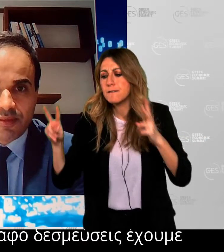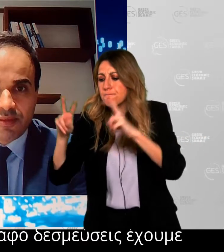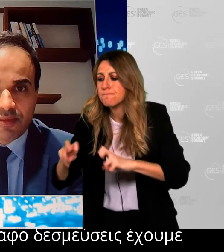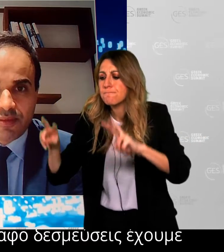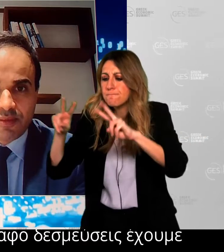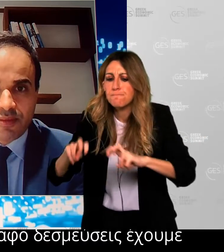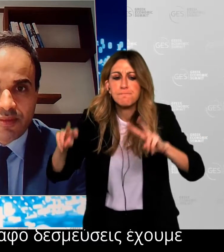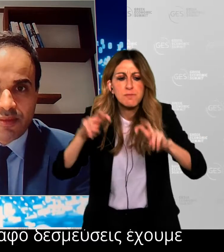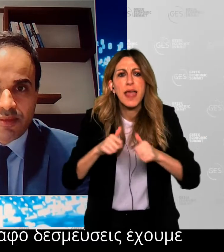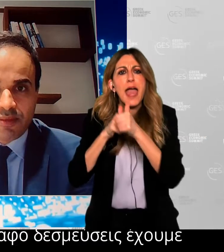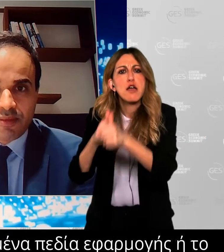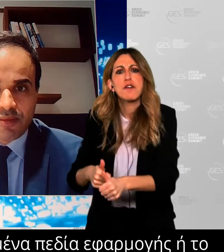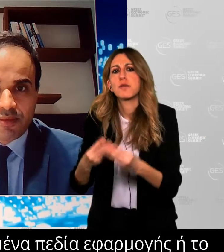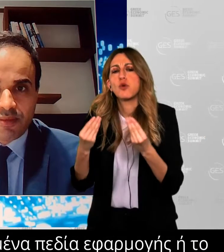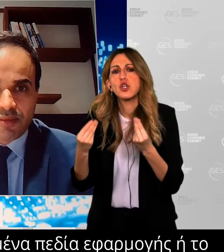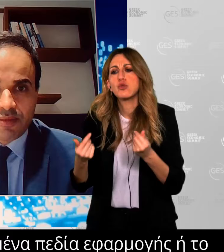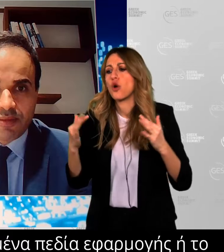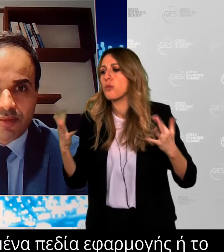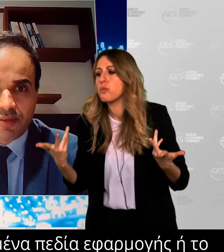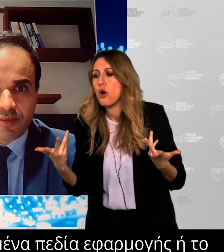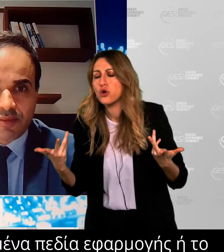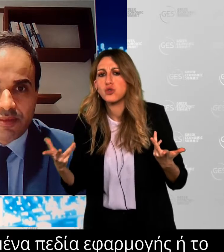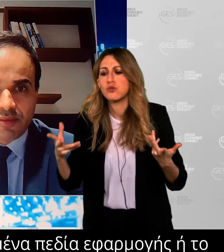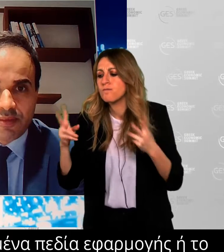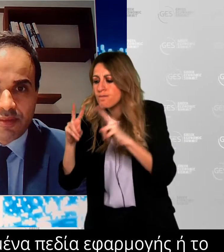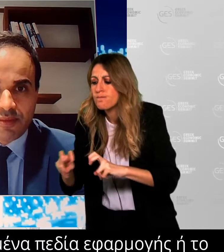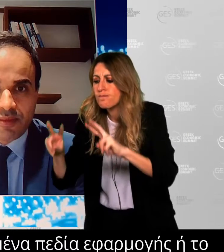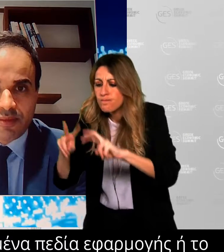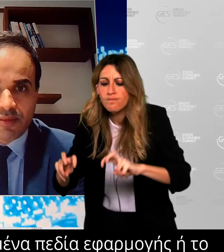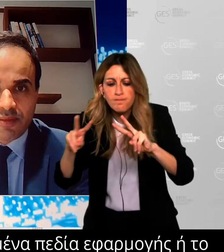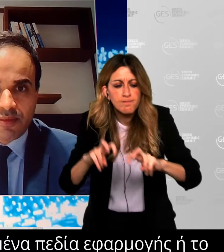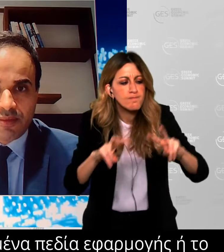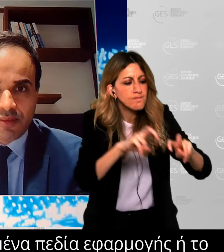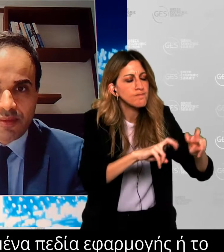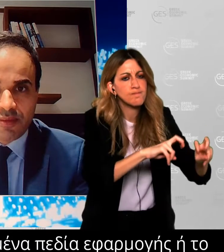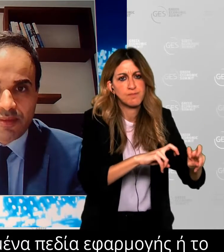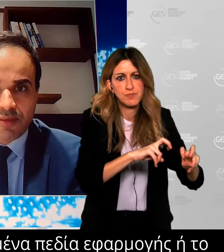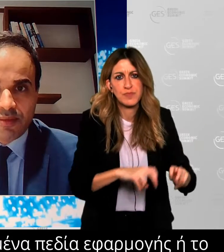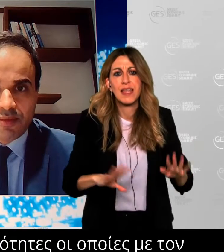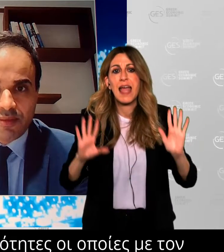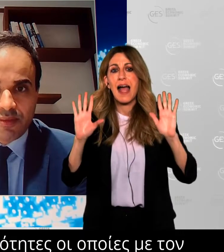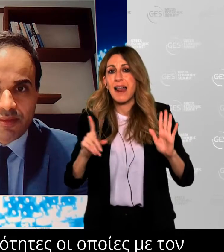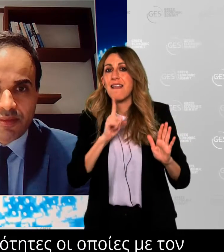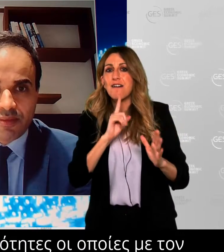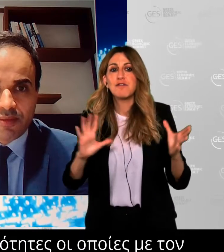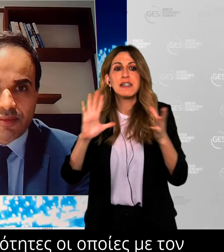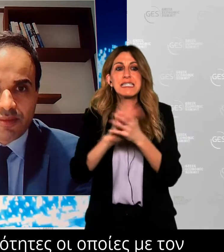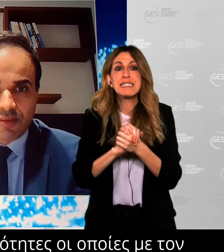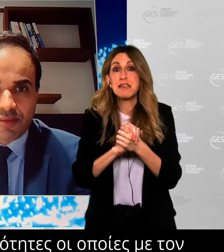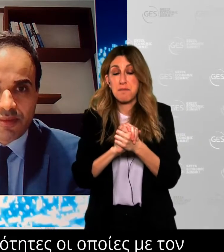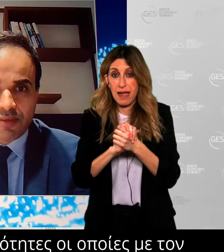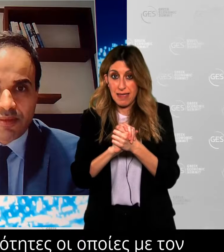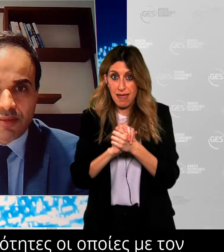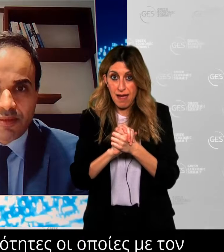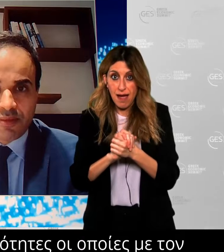spoken. But at the heart, the effort here is to work to bring financed emissions, so those emissions of your clients and counterparties, on